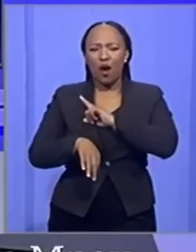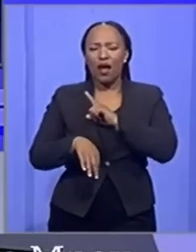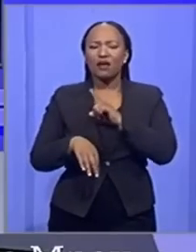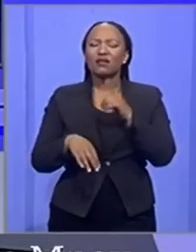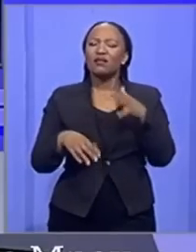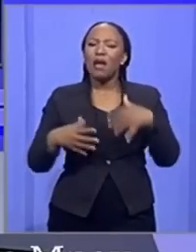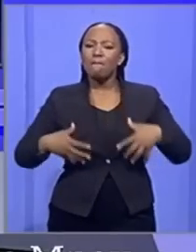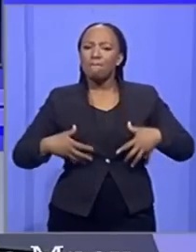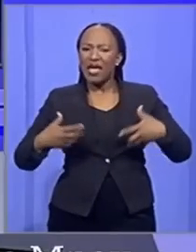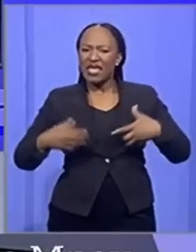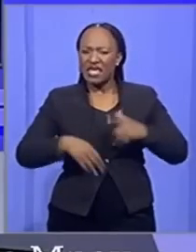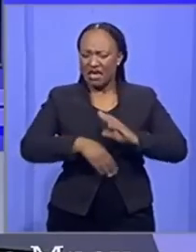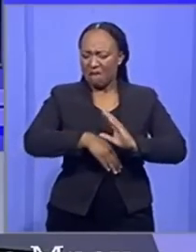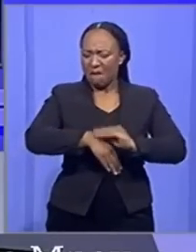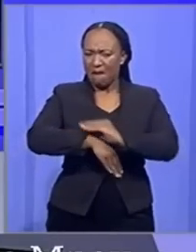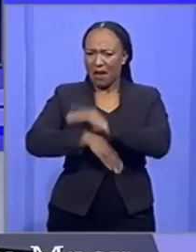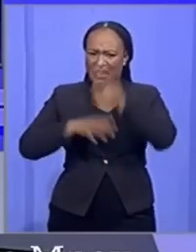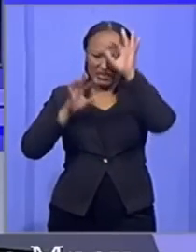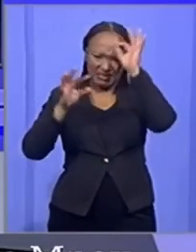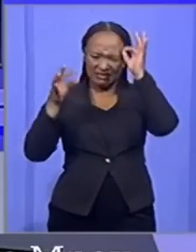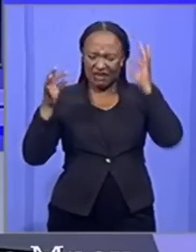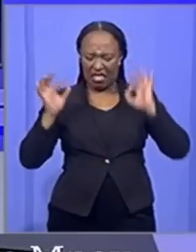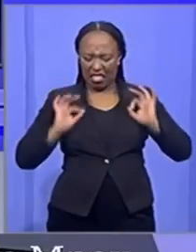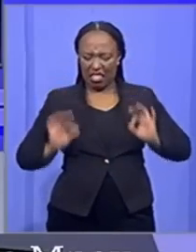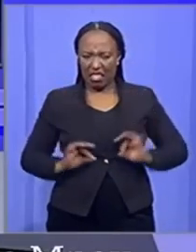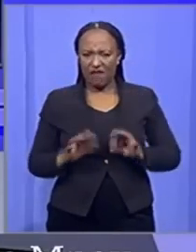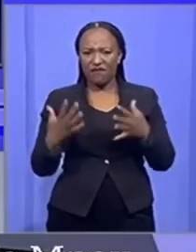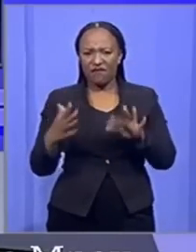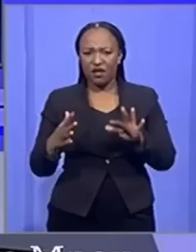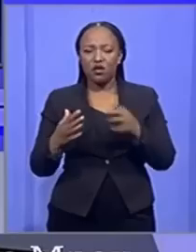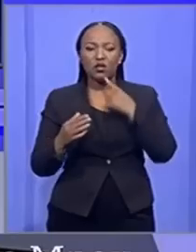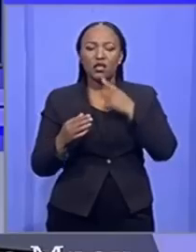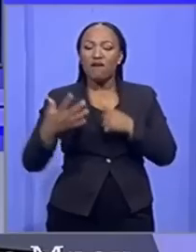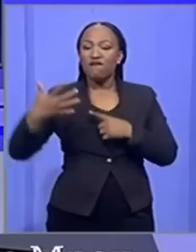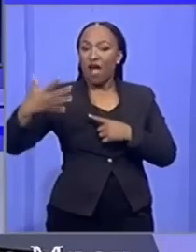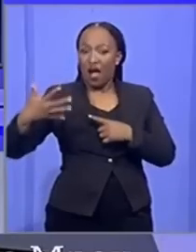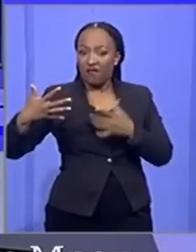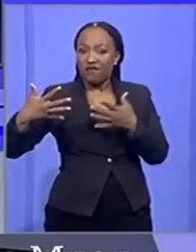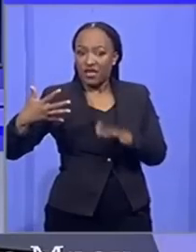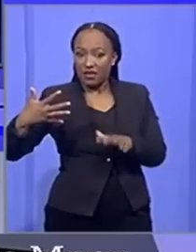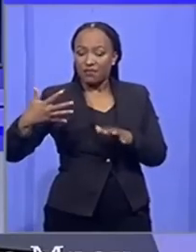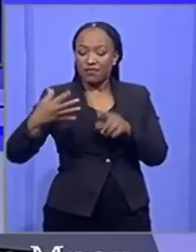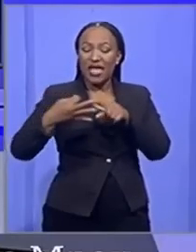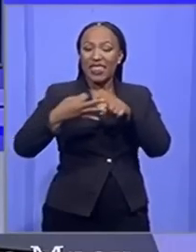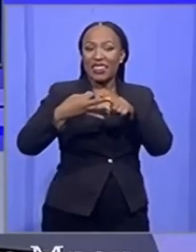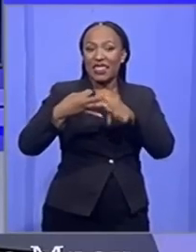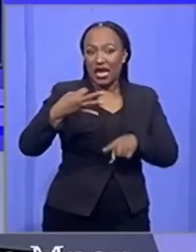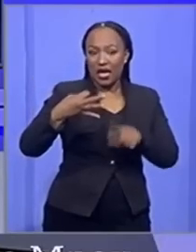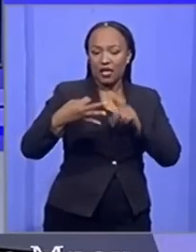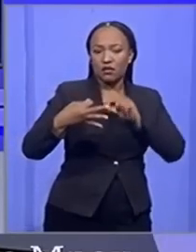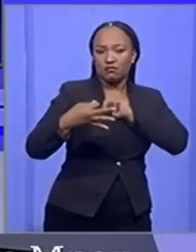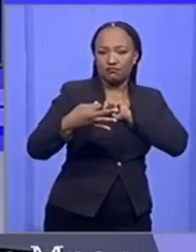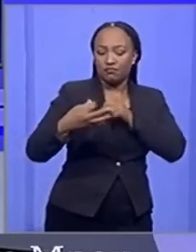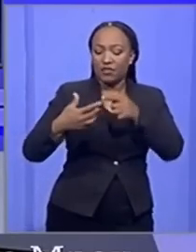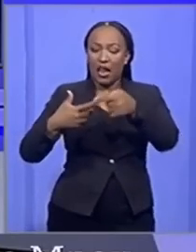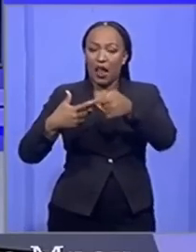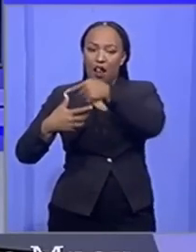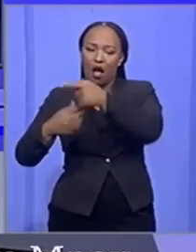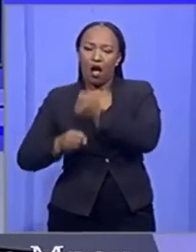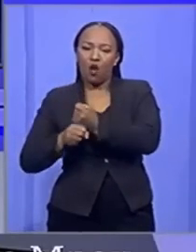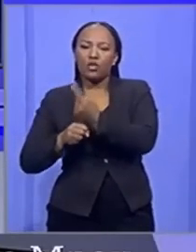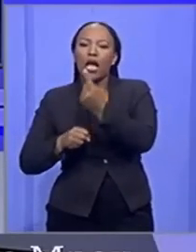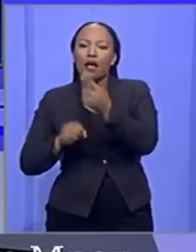Afrika Borwa. Tona o re go begile diphetetšo tše 5 ka nageng mo tše 3 e lego ka KwaZulu-Natal mola tše 2 e le ka mono Gauteng.